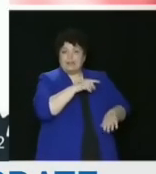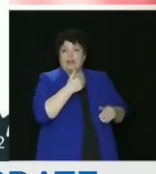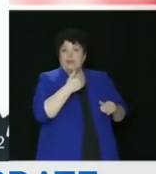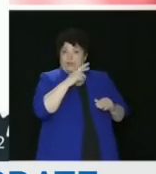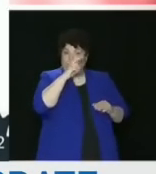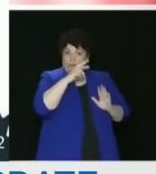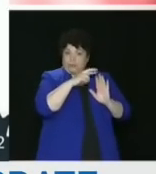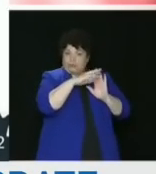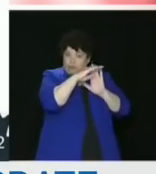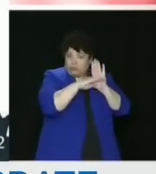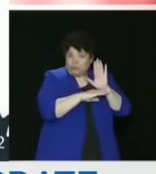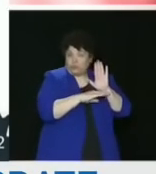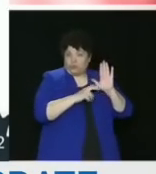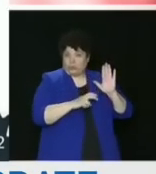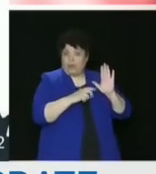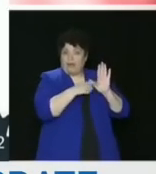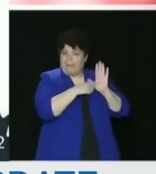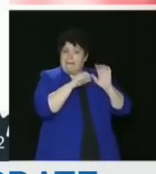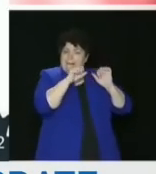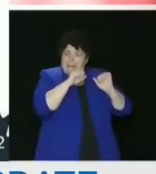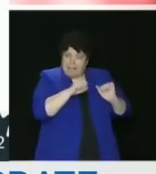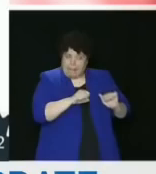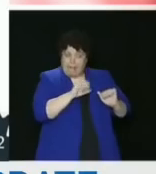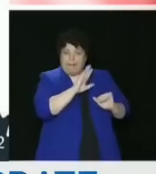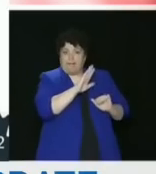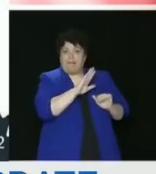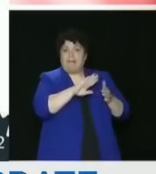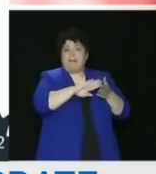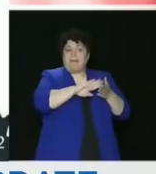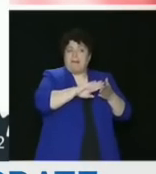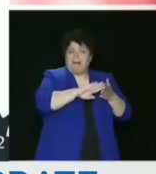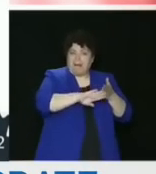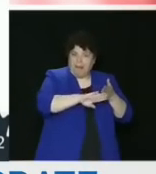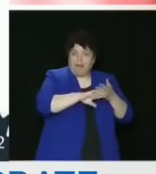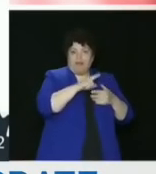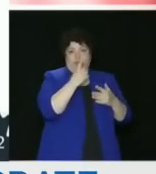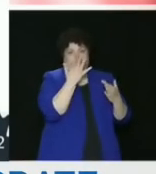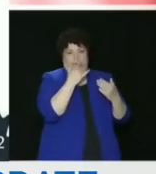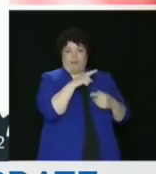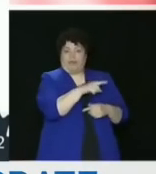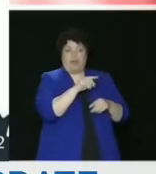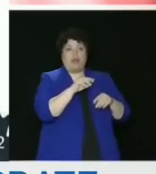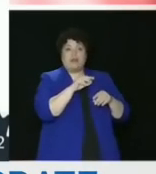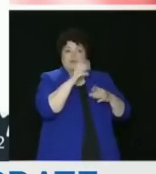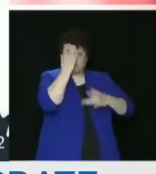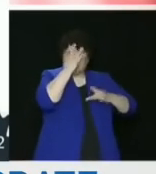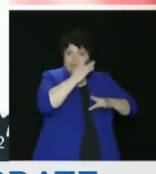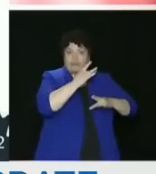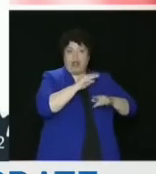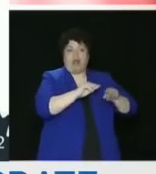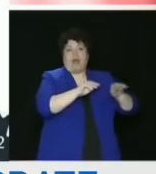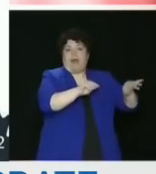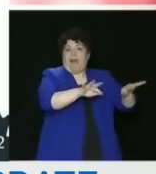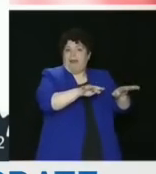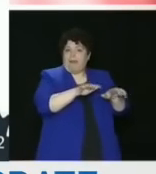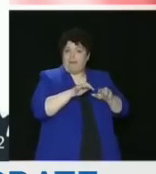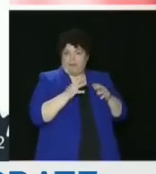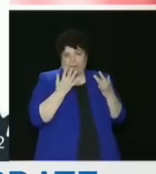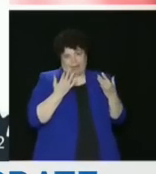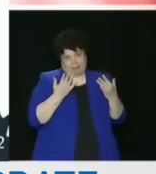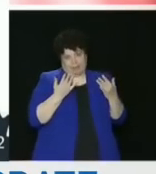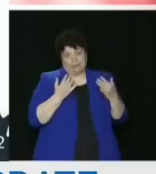restrictive measures can happen safely once infection rates have come down. But we will need to